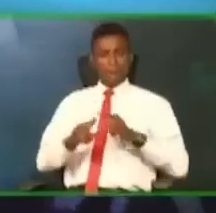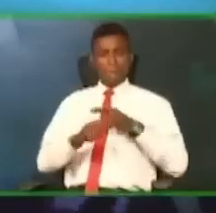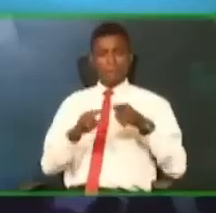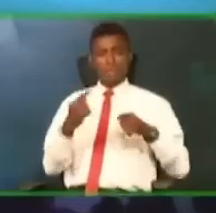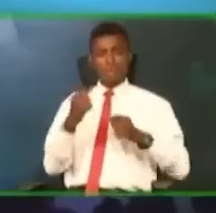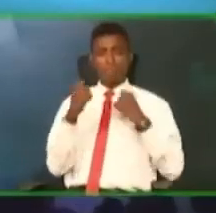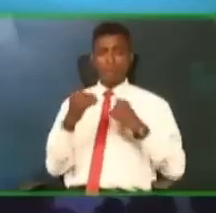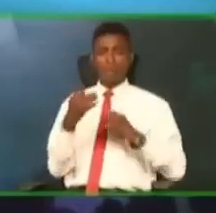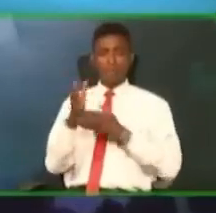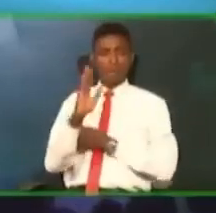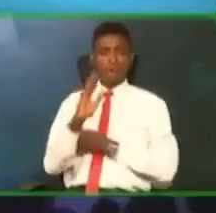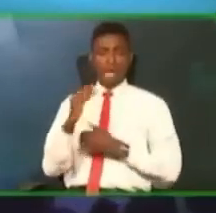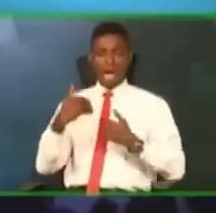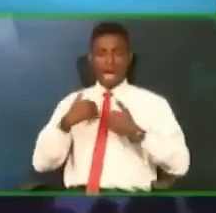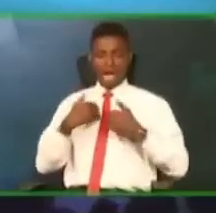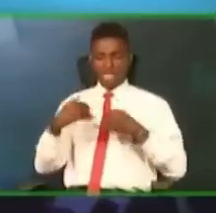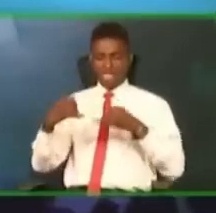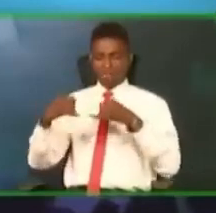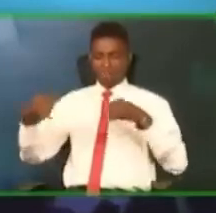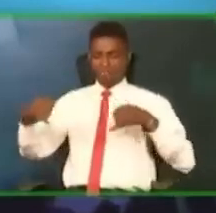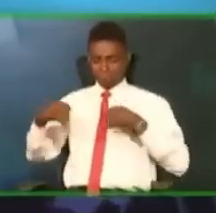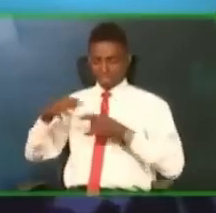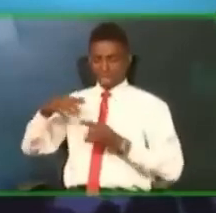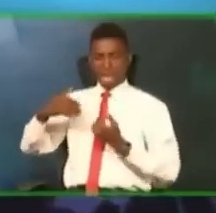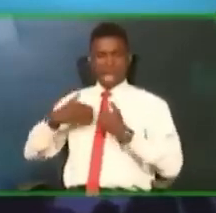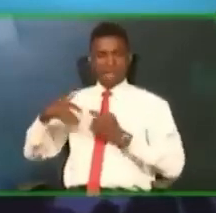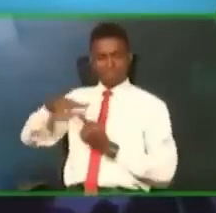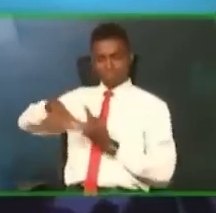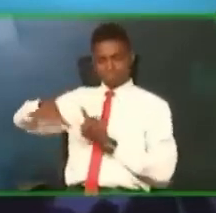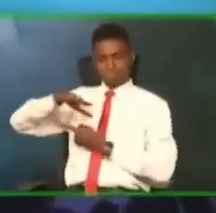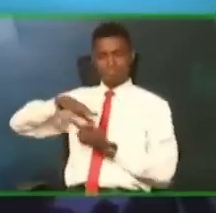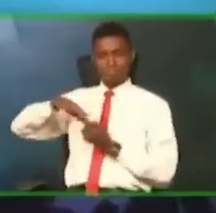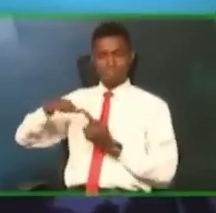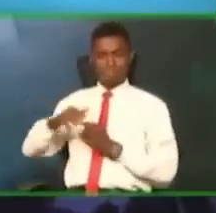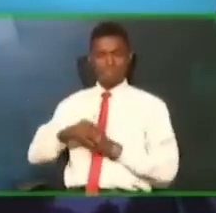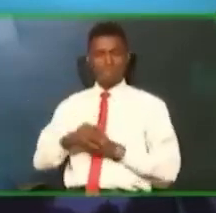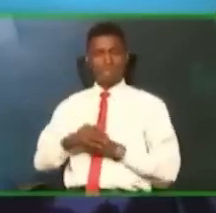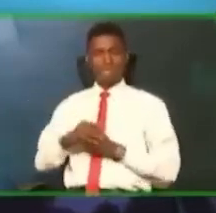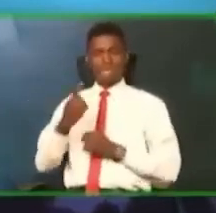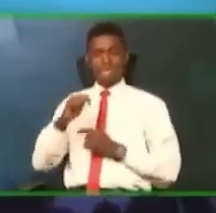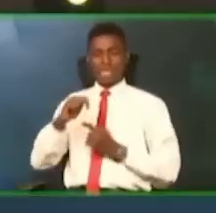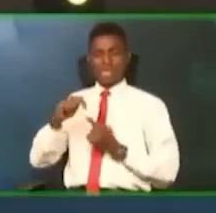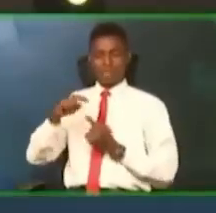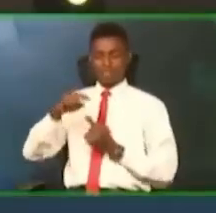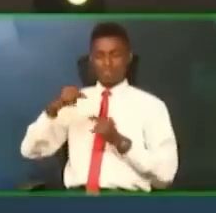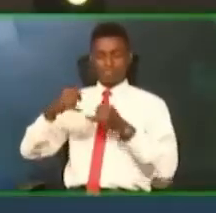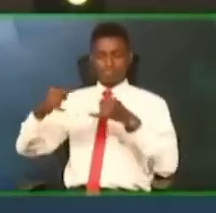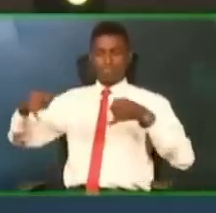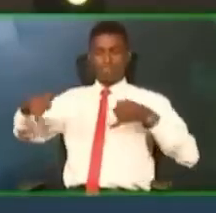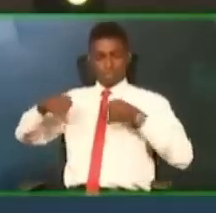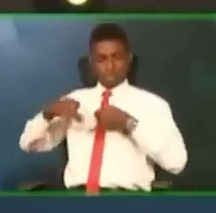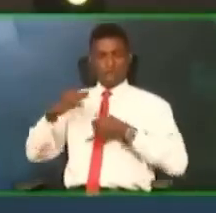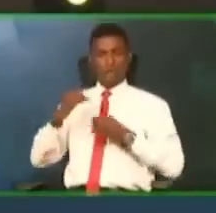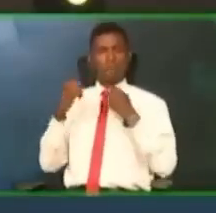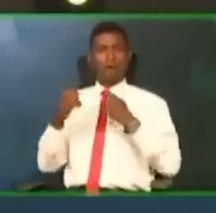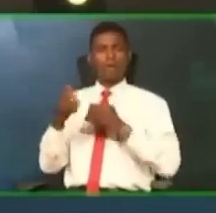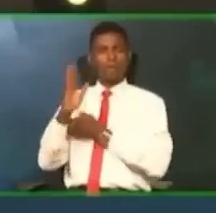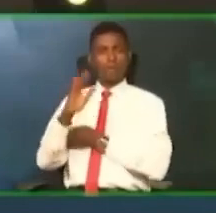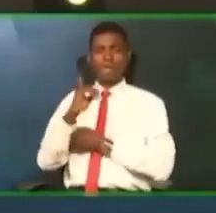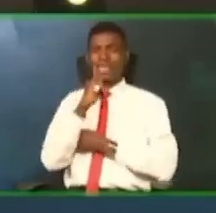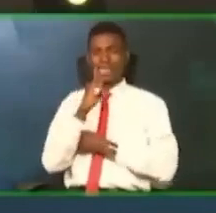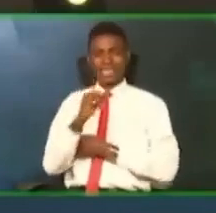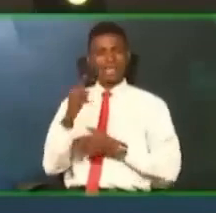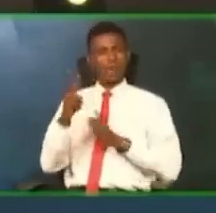jurisdictional in its operation. The jurisdiction of the power of God is the will of God. The power of God is not mandated to